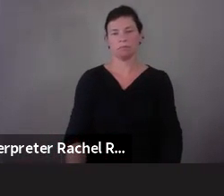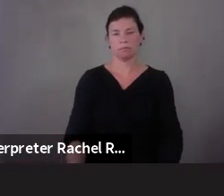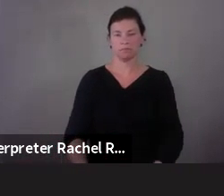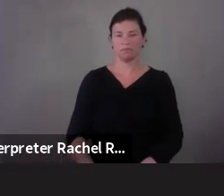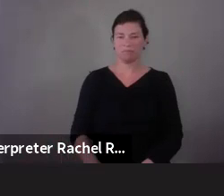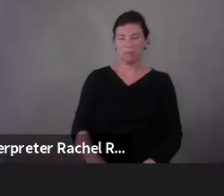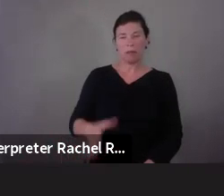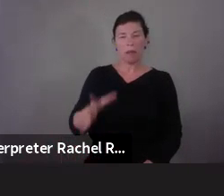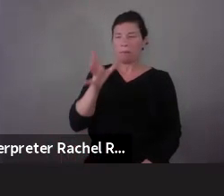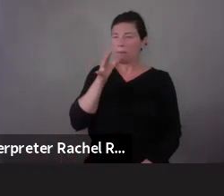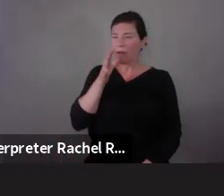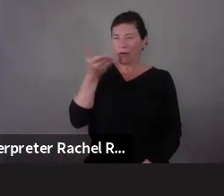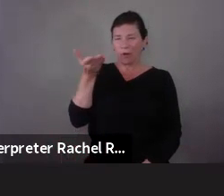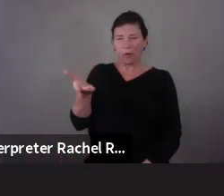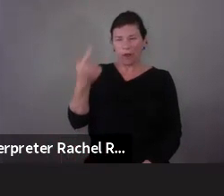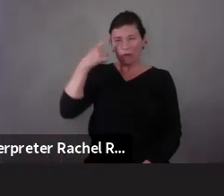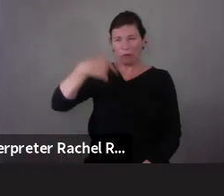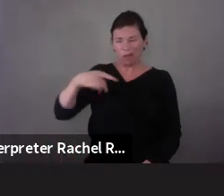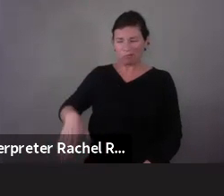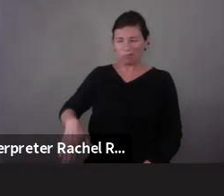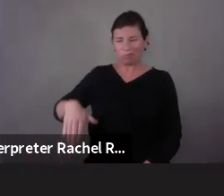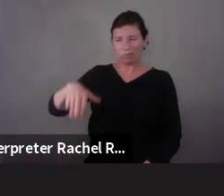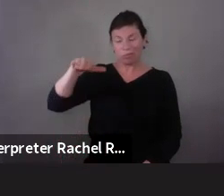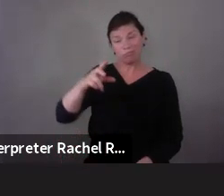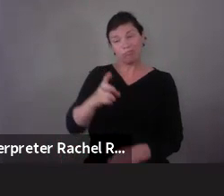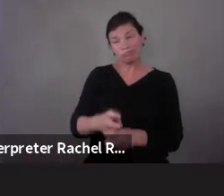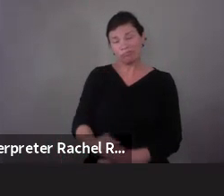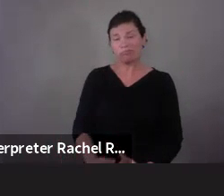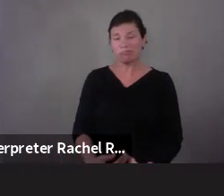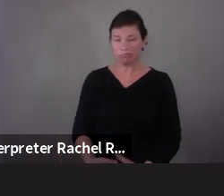life. So